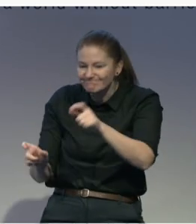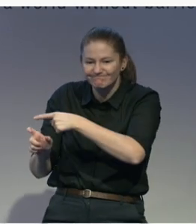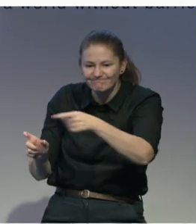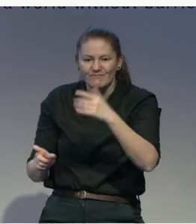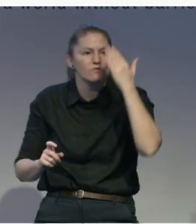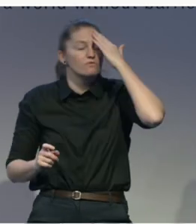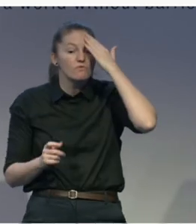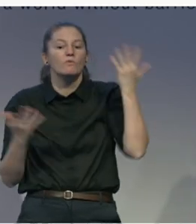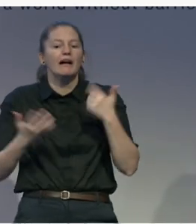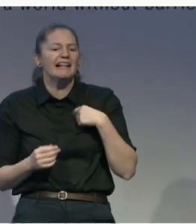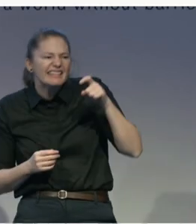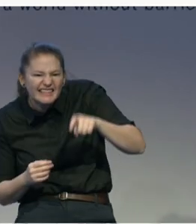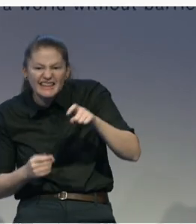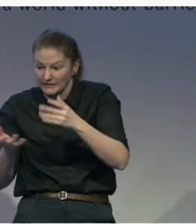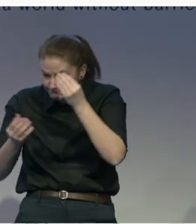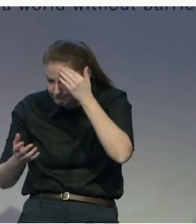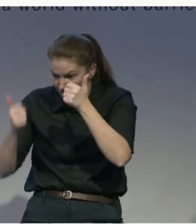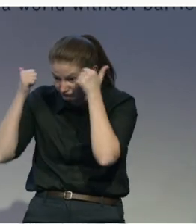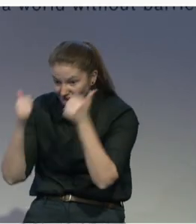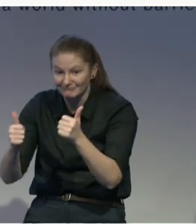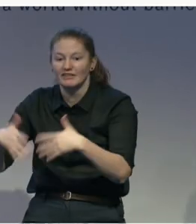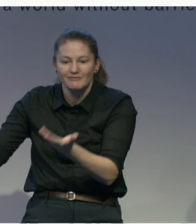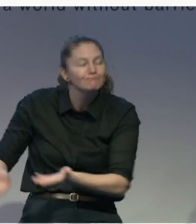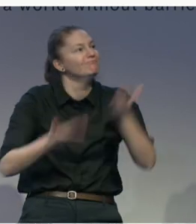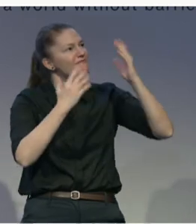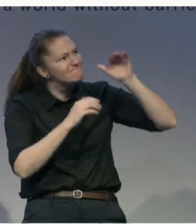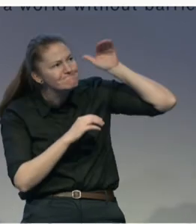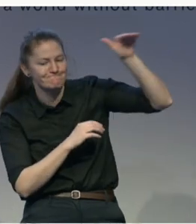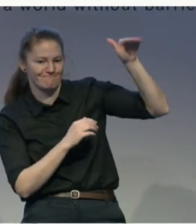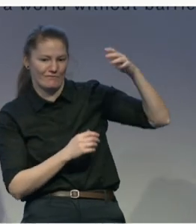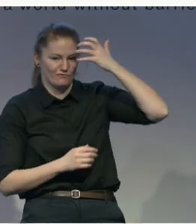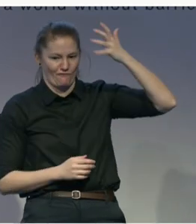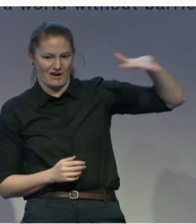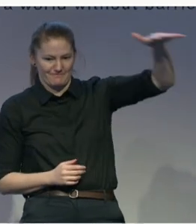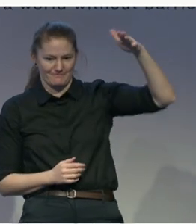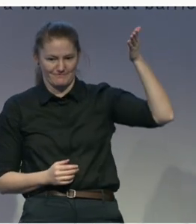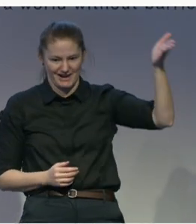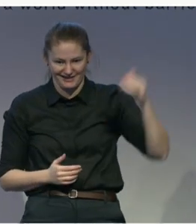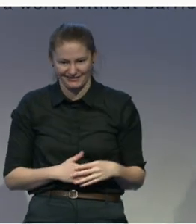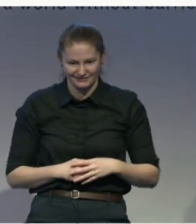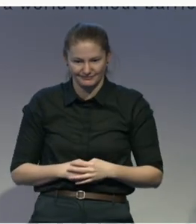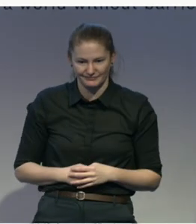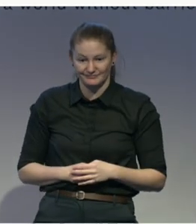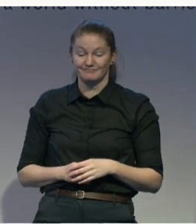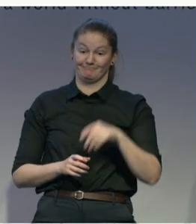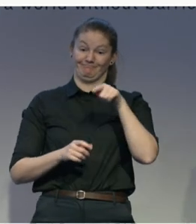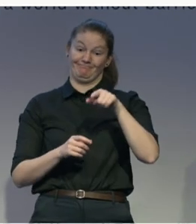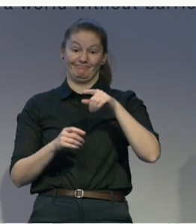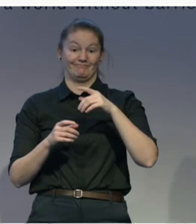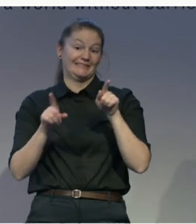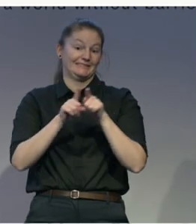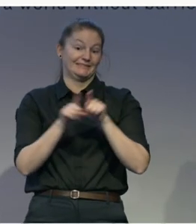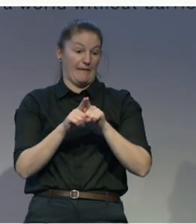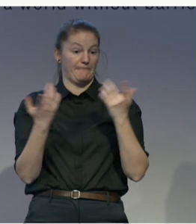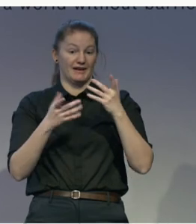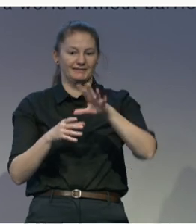maybe that's a circle. And from the last words is also what we heard today many times is employment is also key to inclusion. So that's the summary